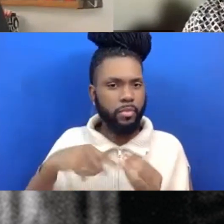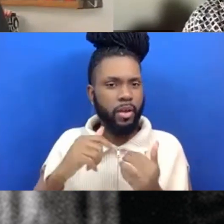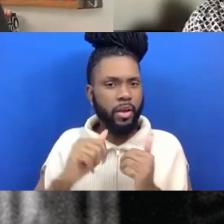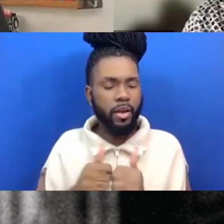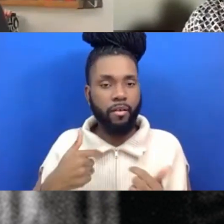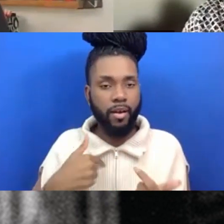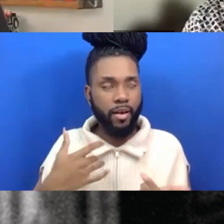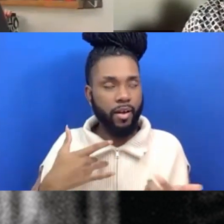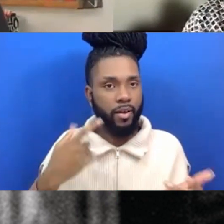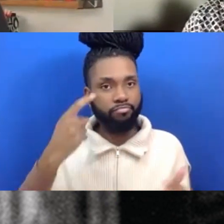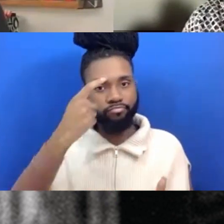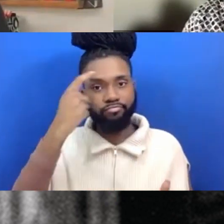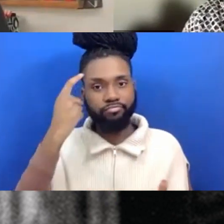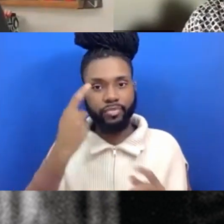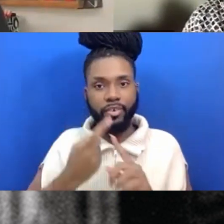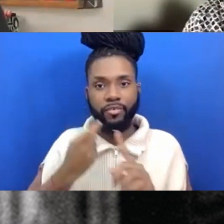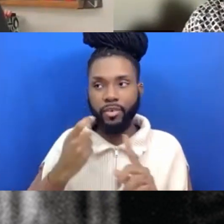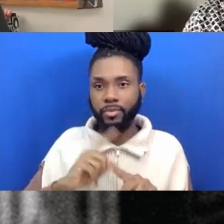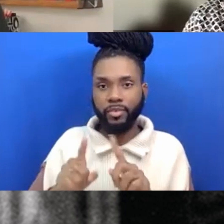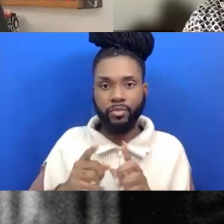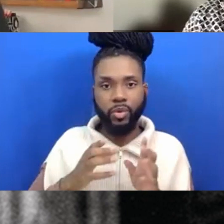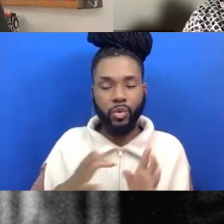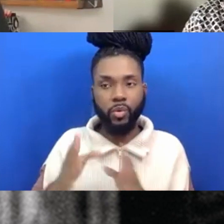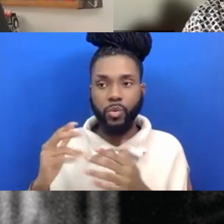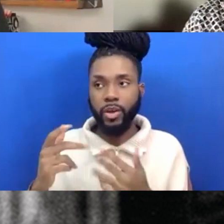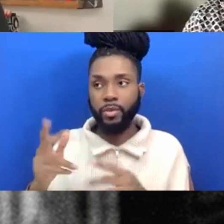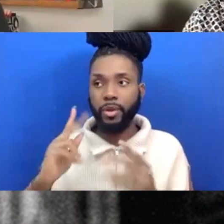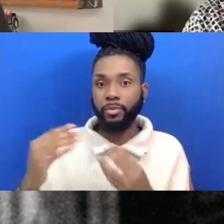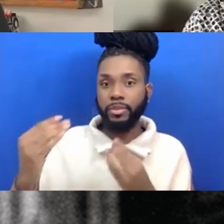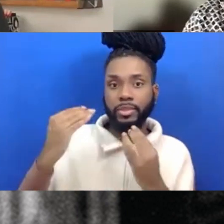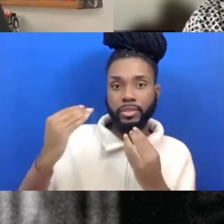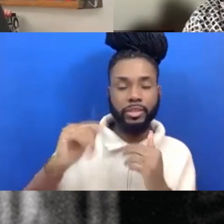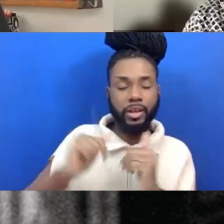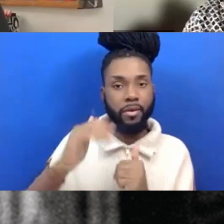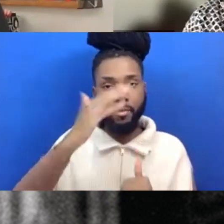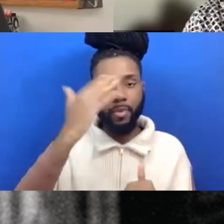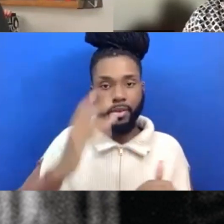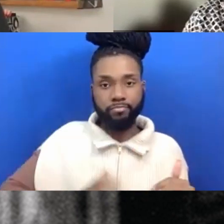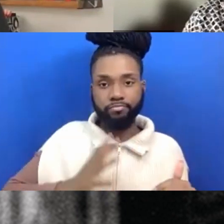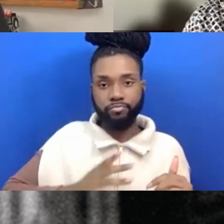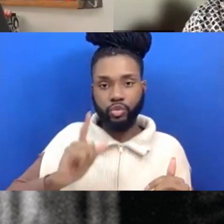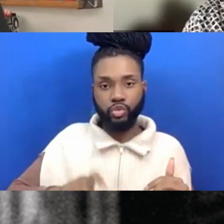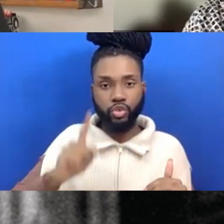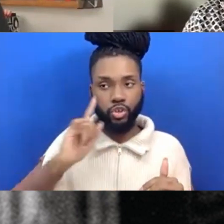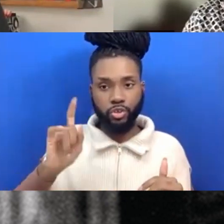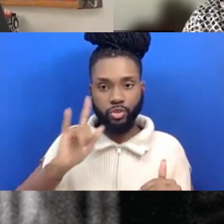haunted by the forms of Black respectability that have policed me all my life. So